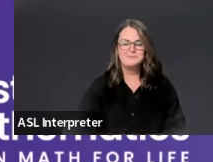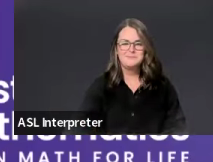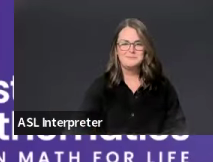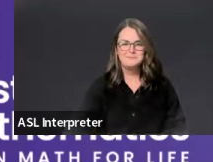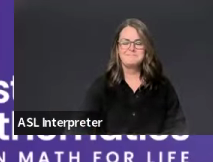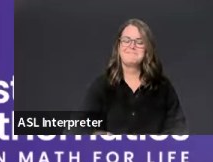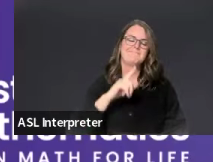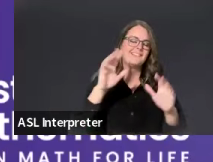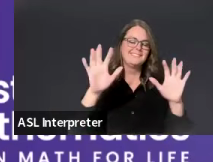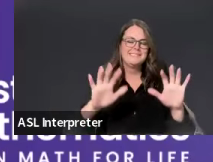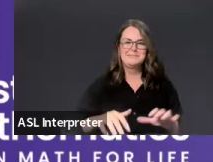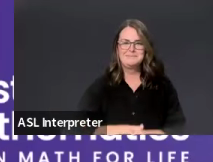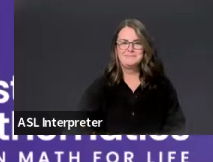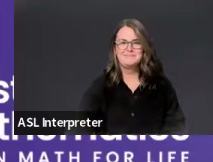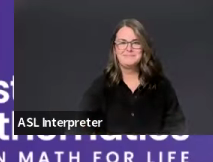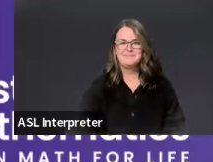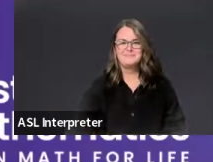Fantastic.